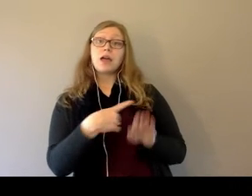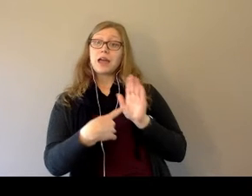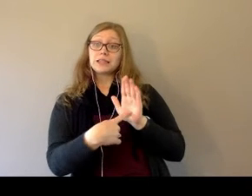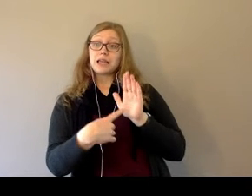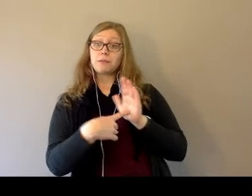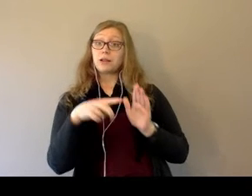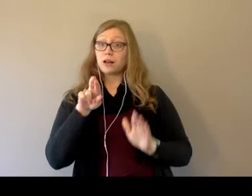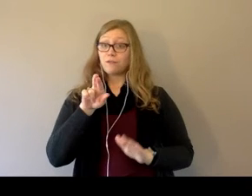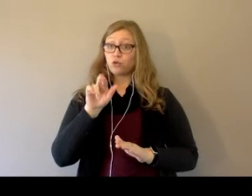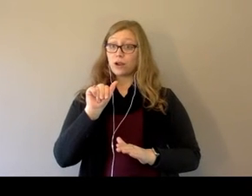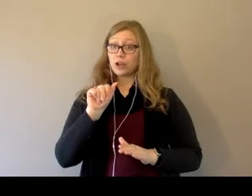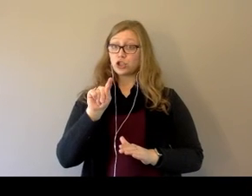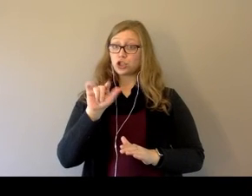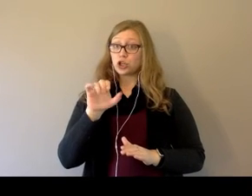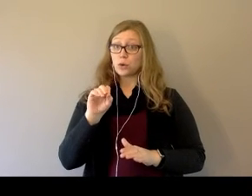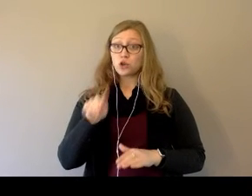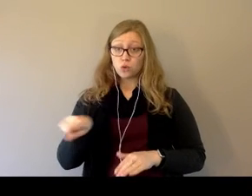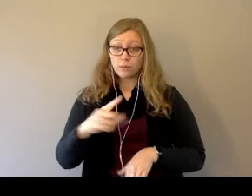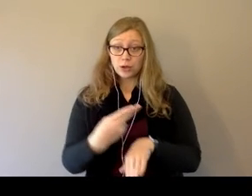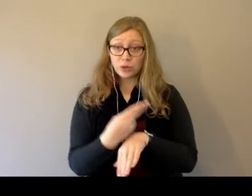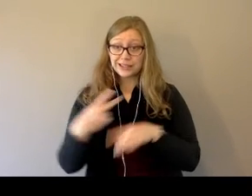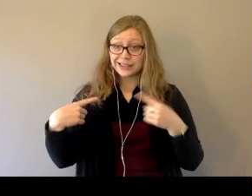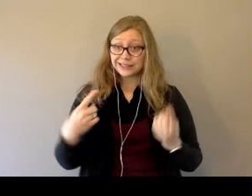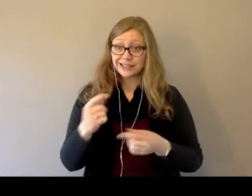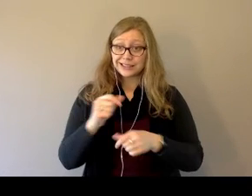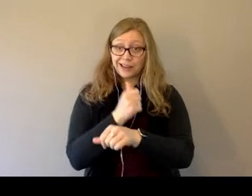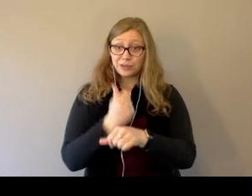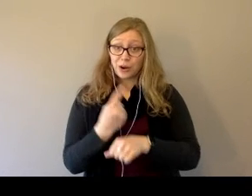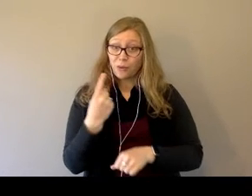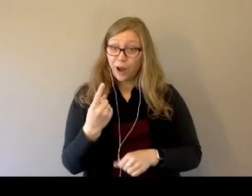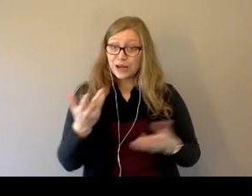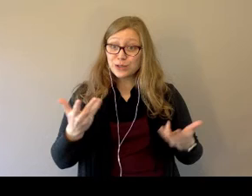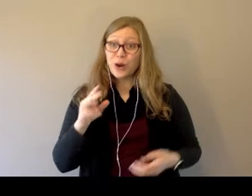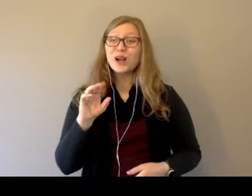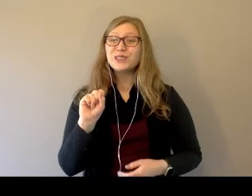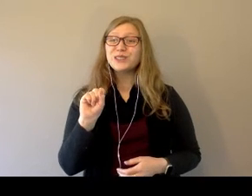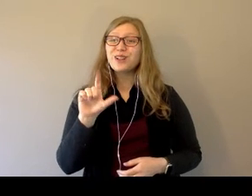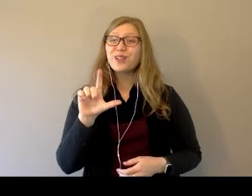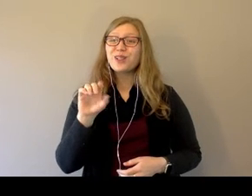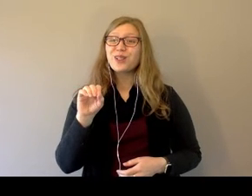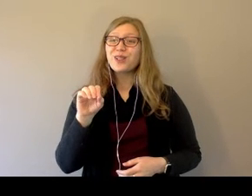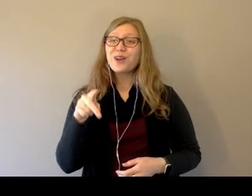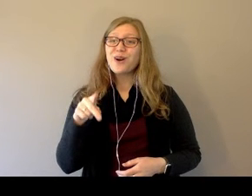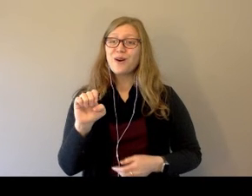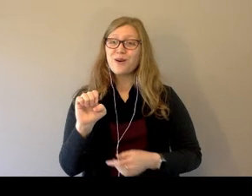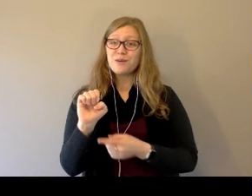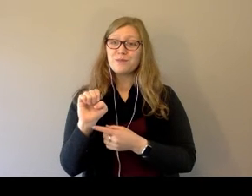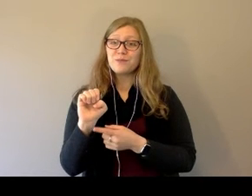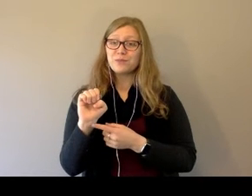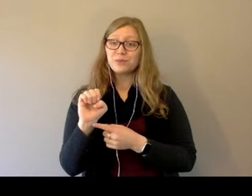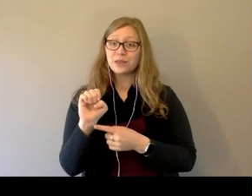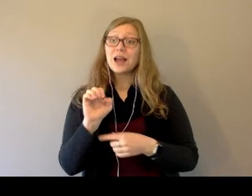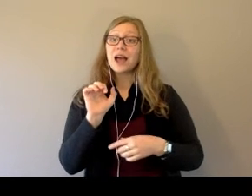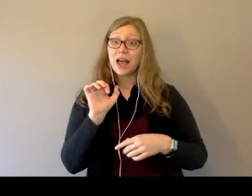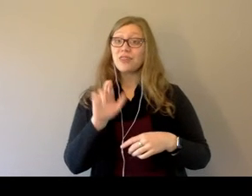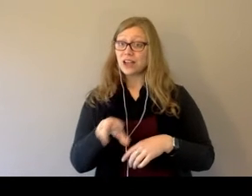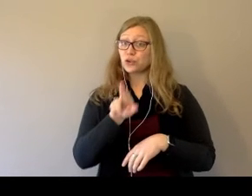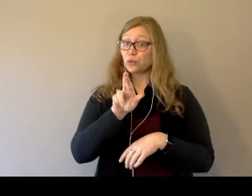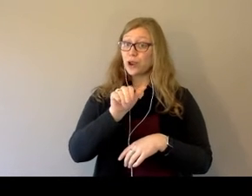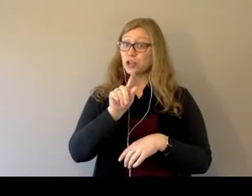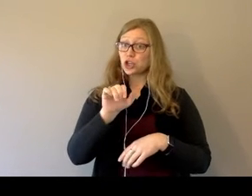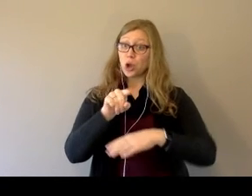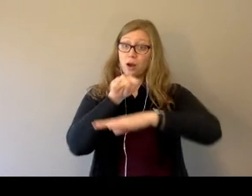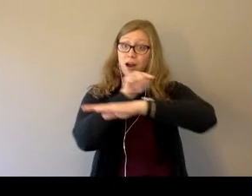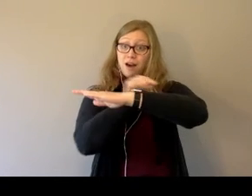since Algebra 1 is for slope. So the slope we define as the ratio of the rise to run. That's